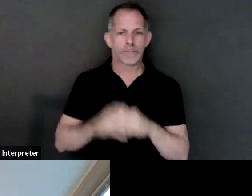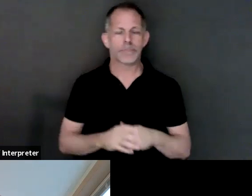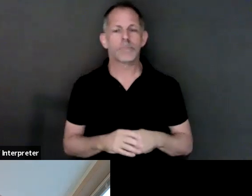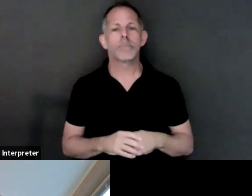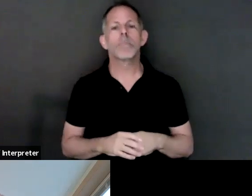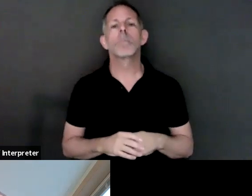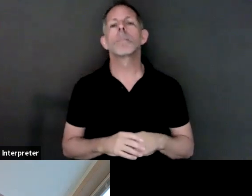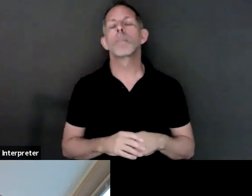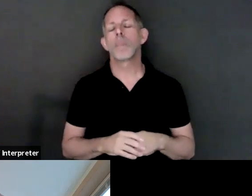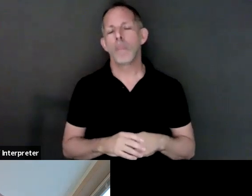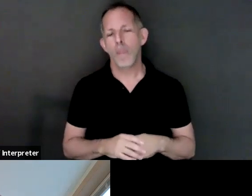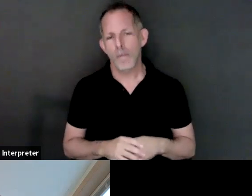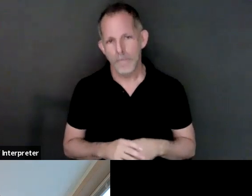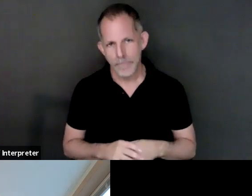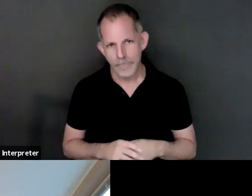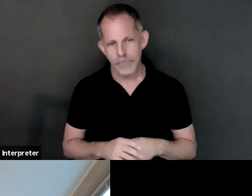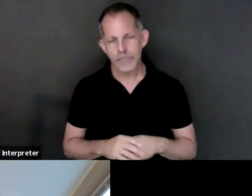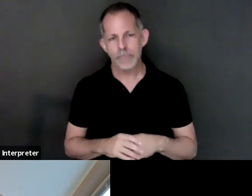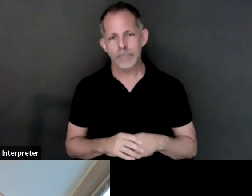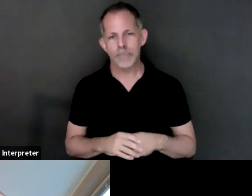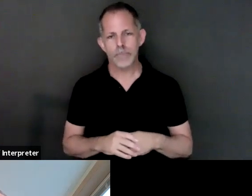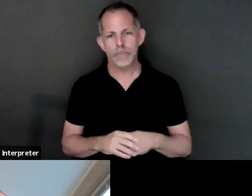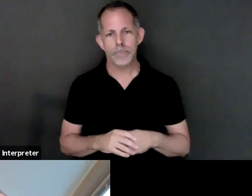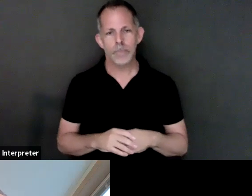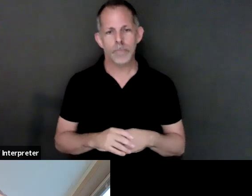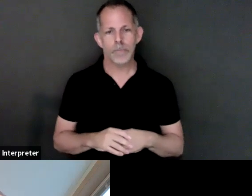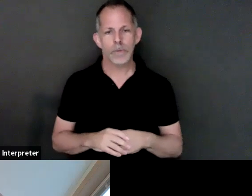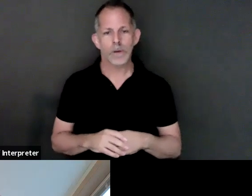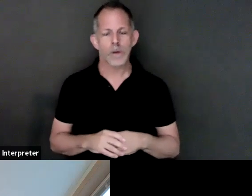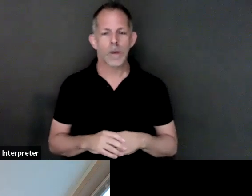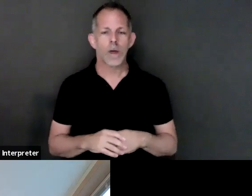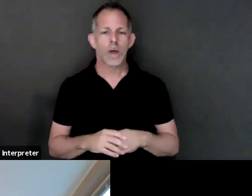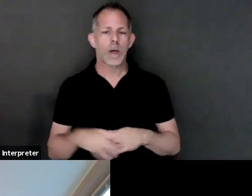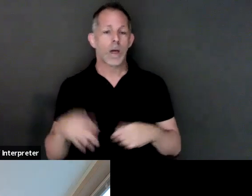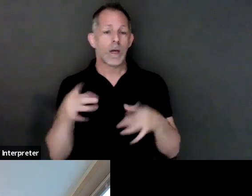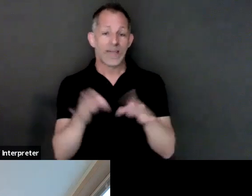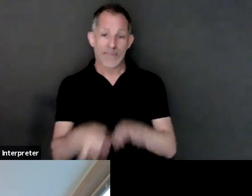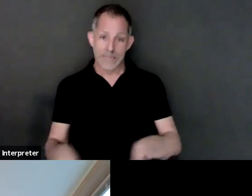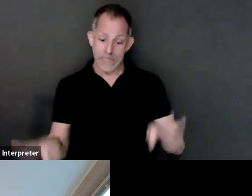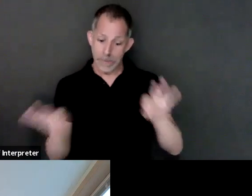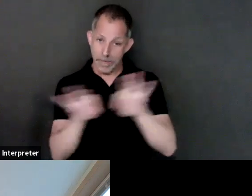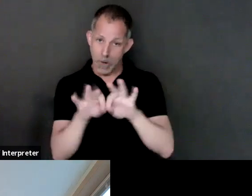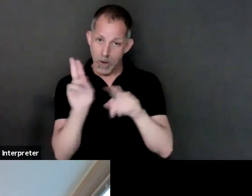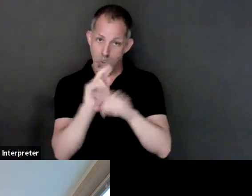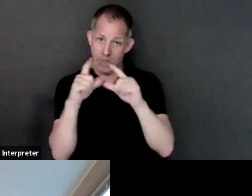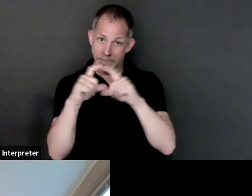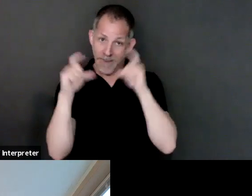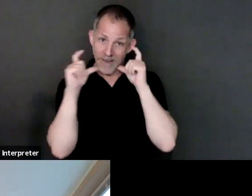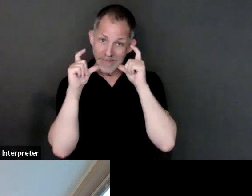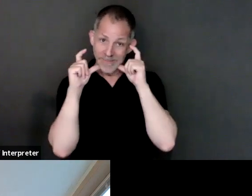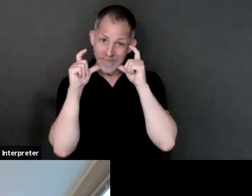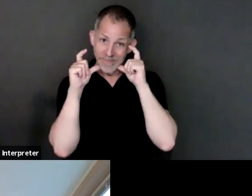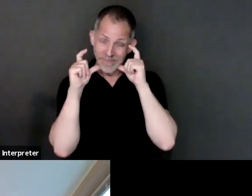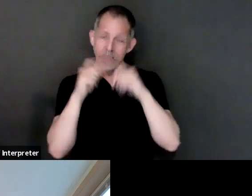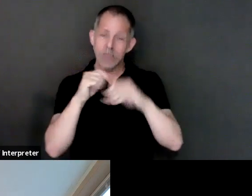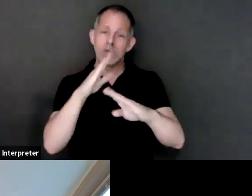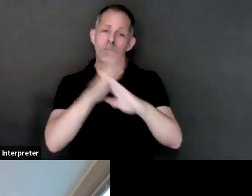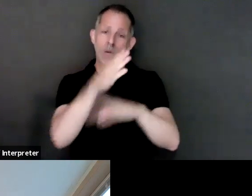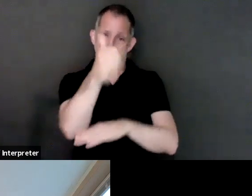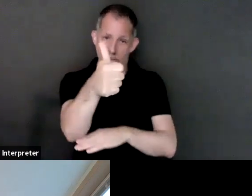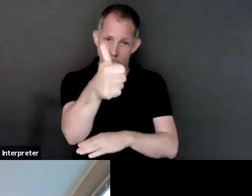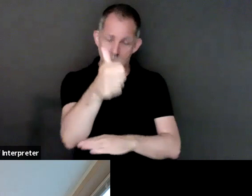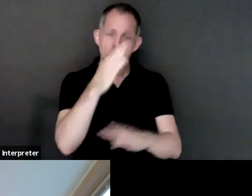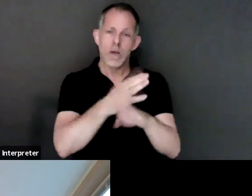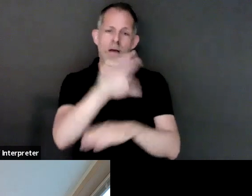someone else. It protects the wearer as well, adding another layer of protection even for vaccinated people. This is all the